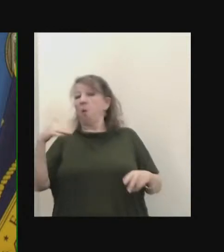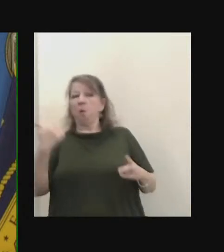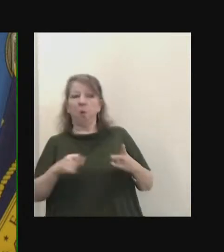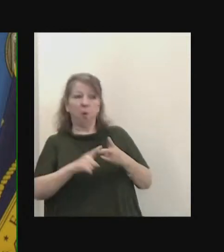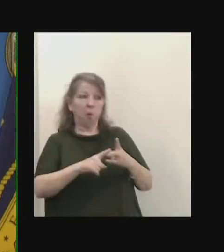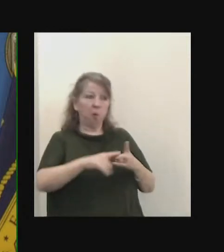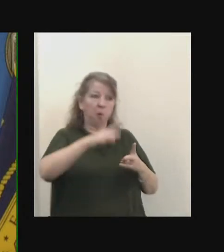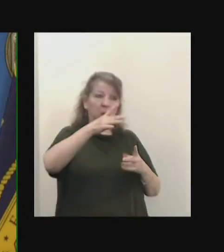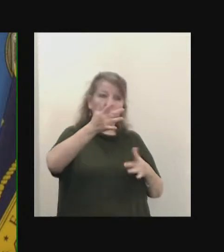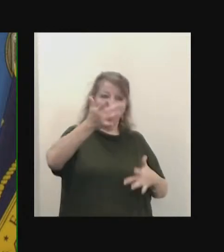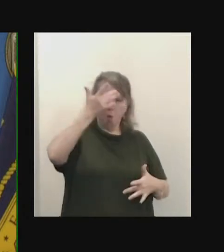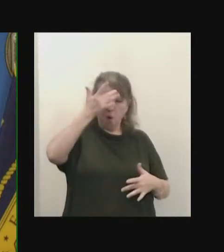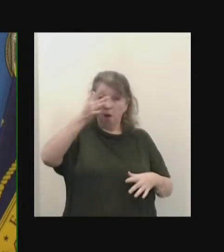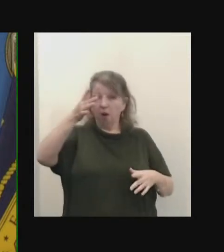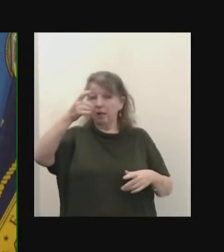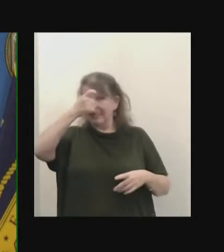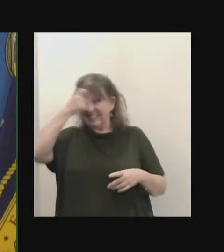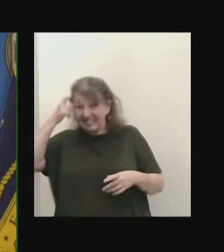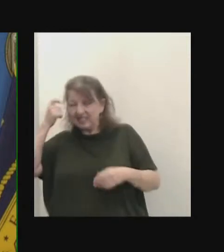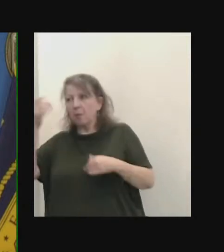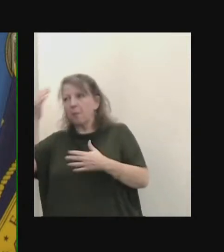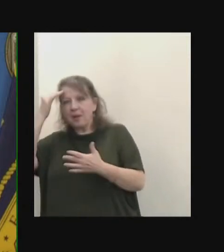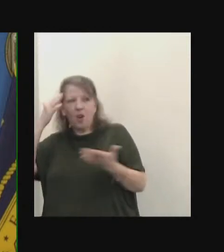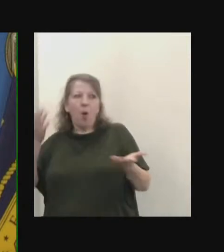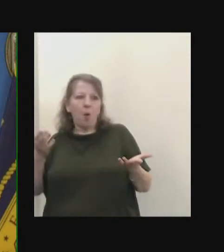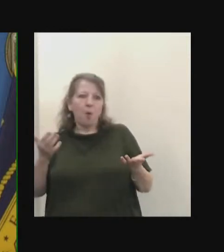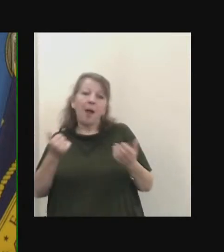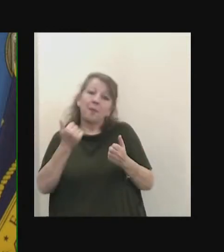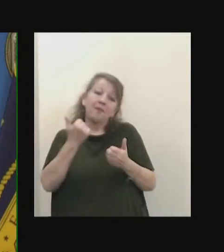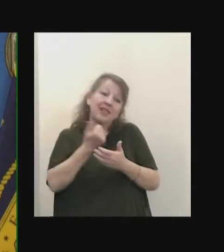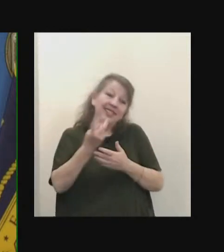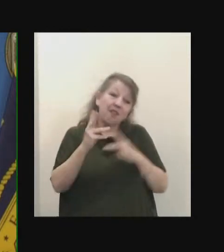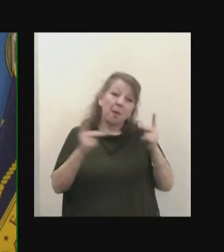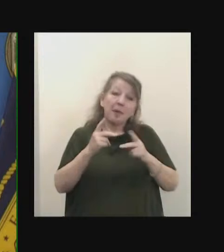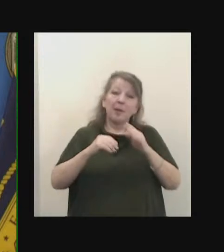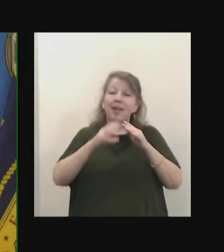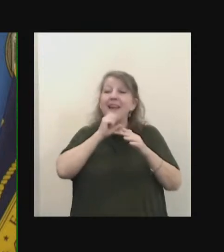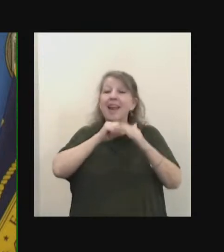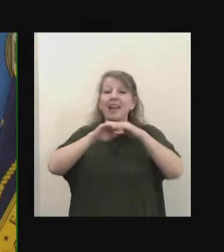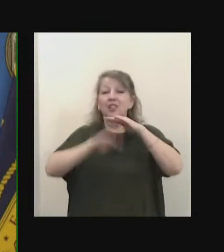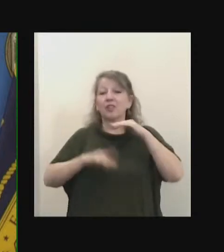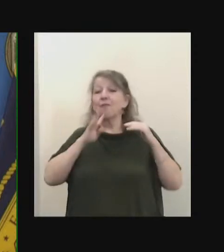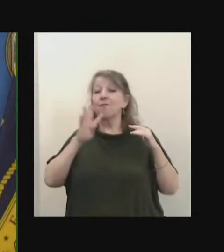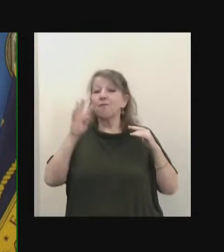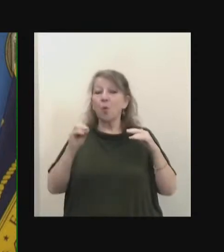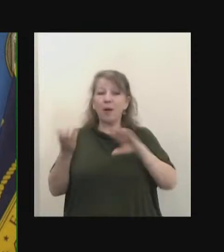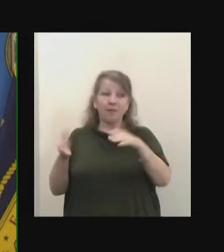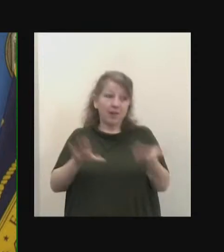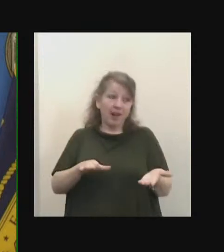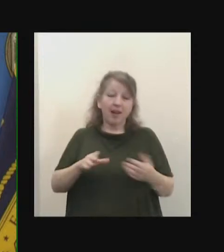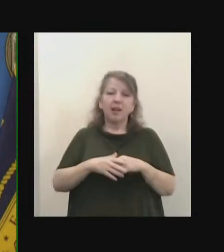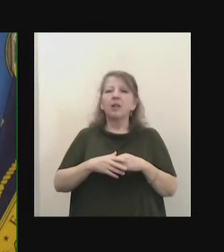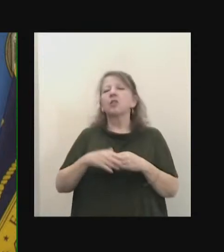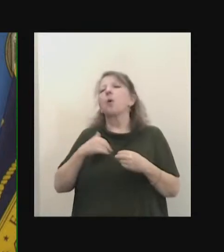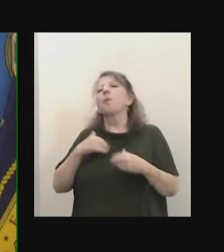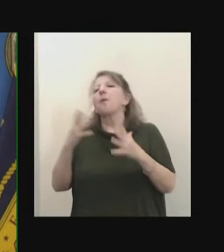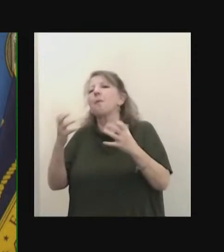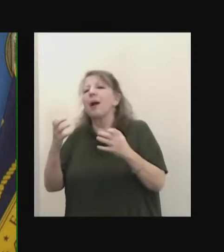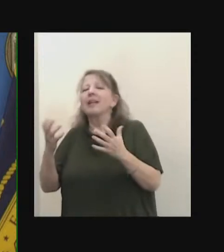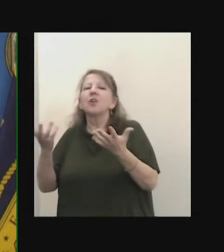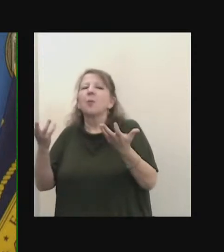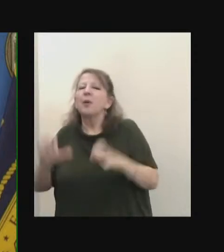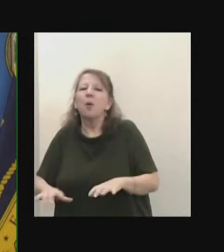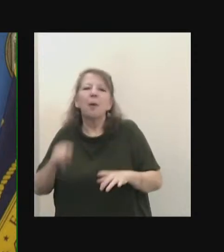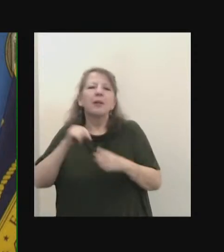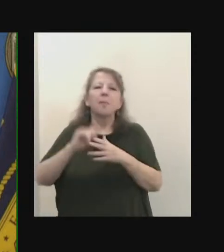40 category recently. So I would just hope that people wouldn't politicize this. The masks is not a political statement. It